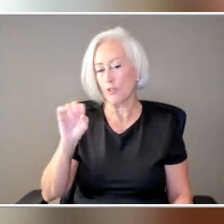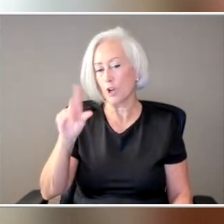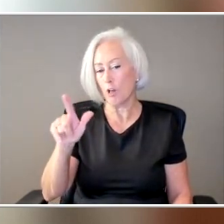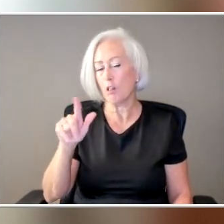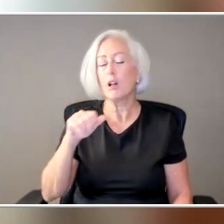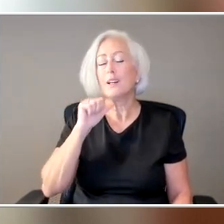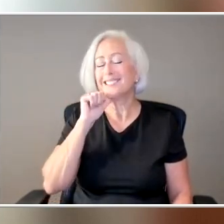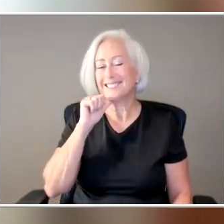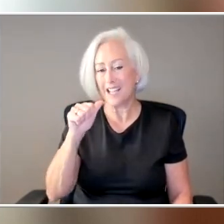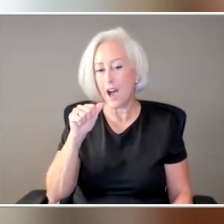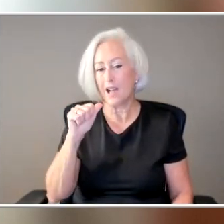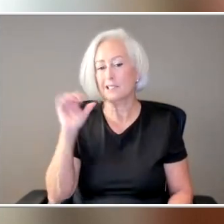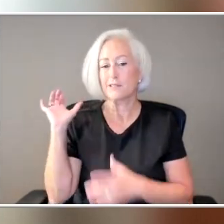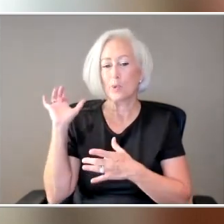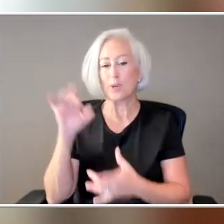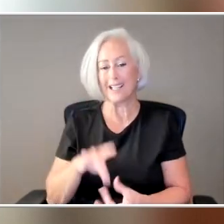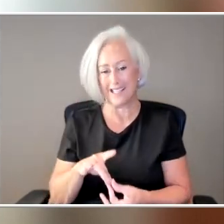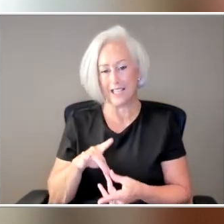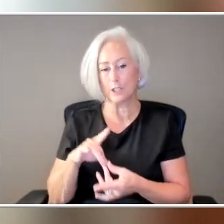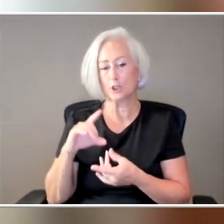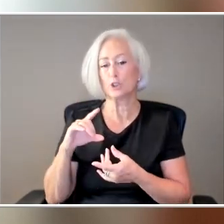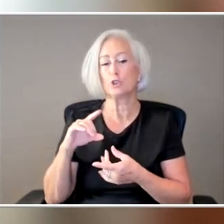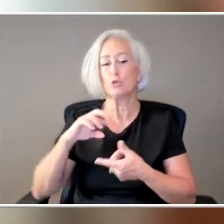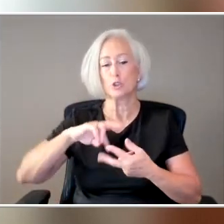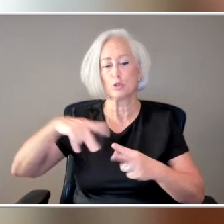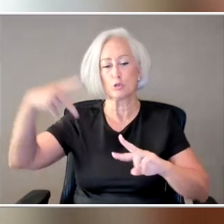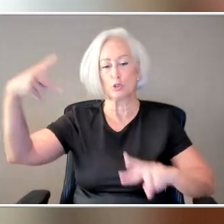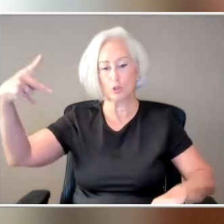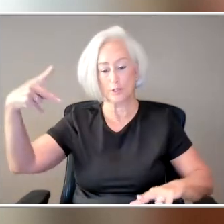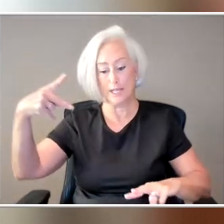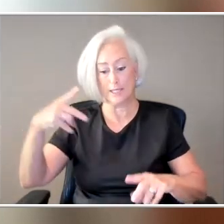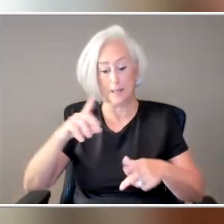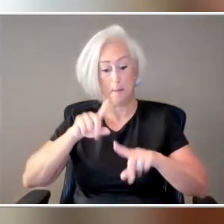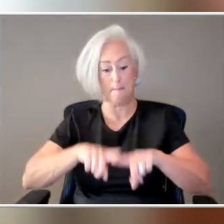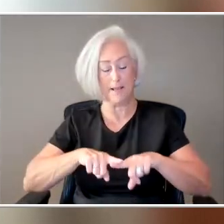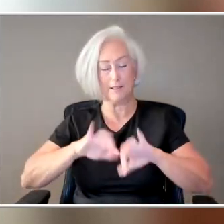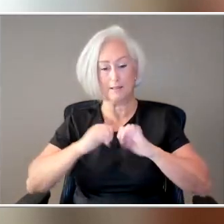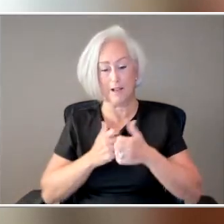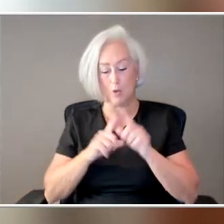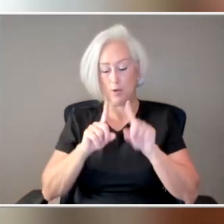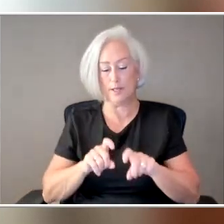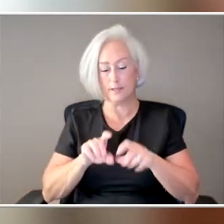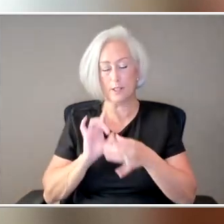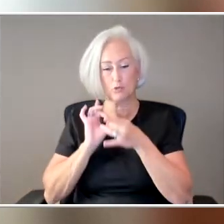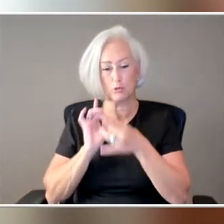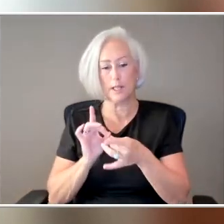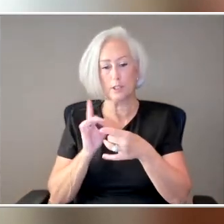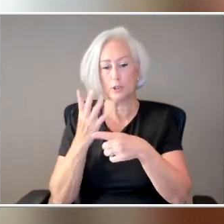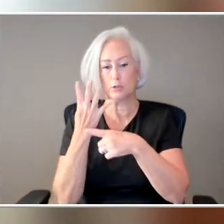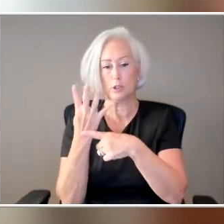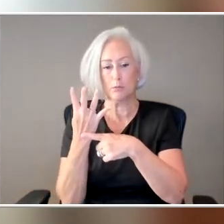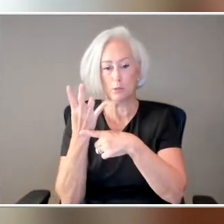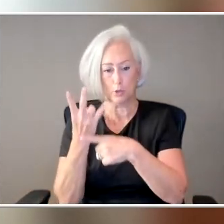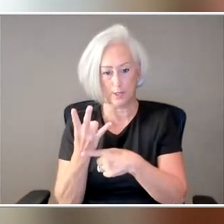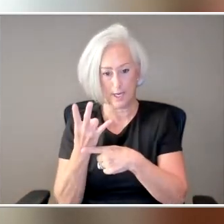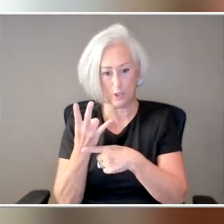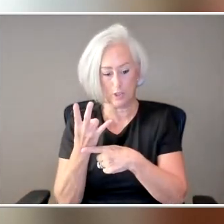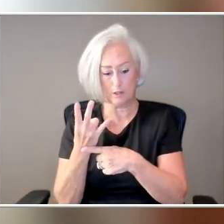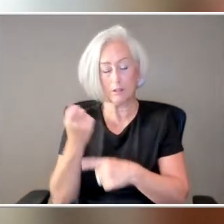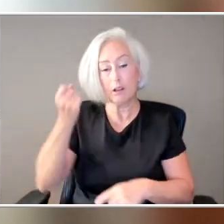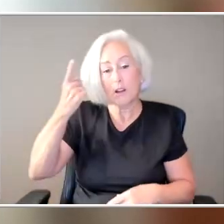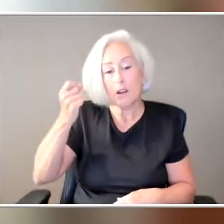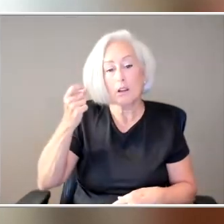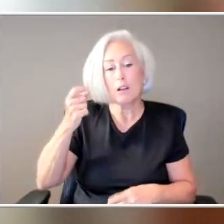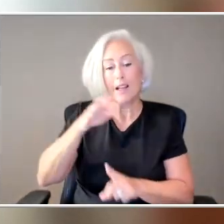genetic-wise, at least the way we can test for mutations in an individual. Of course, environmental factors, which